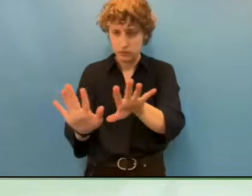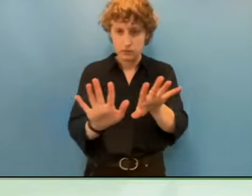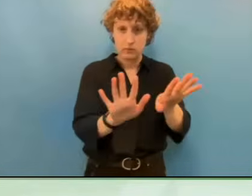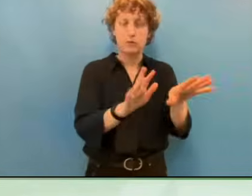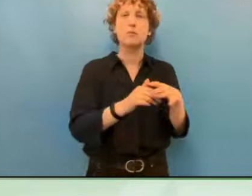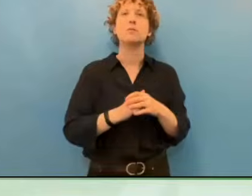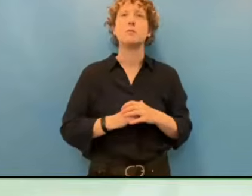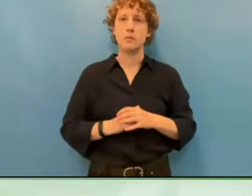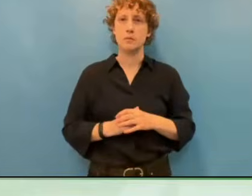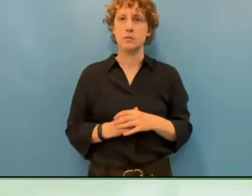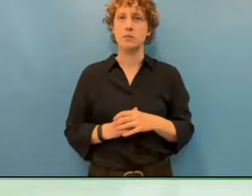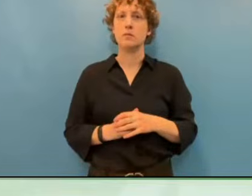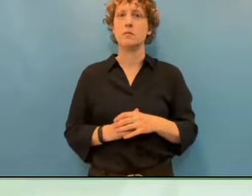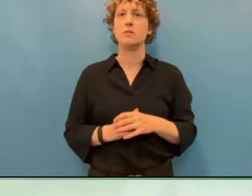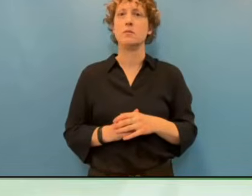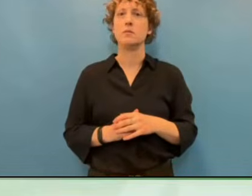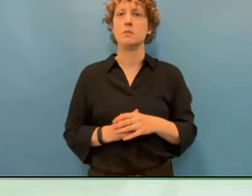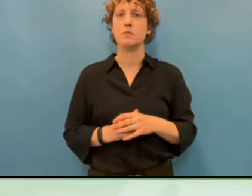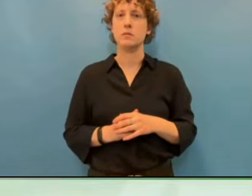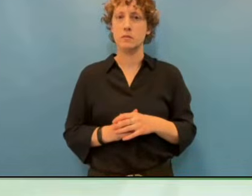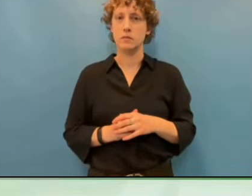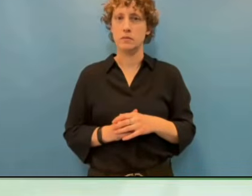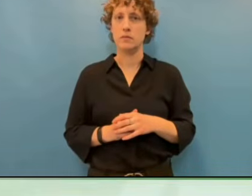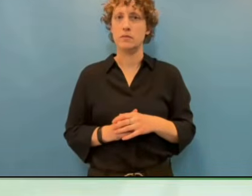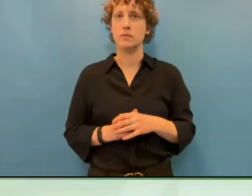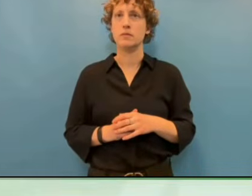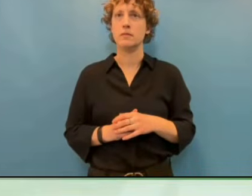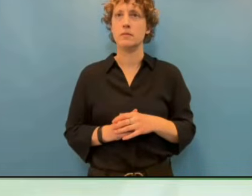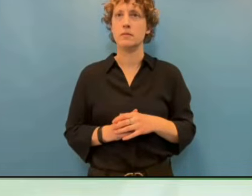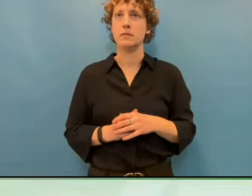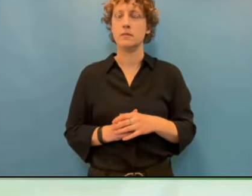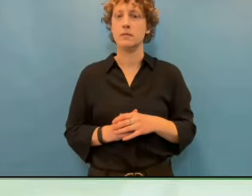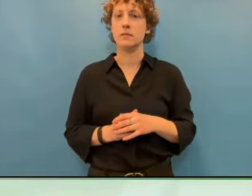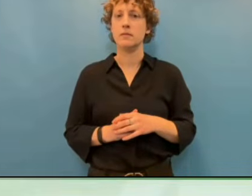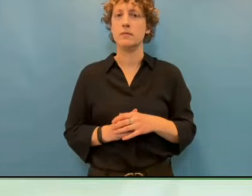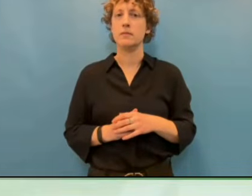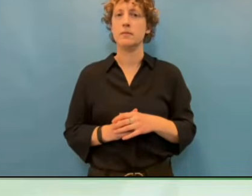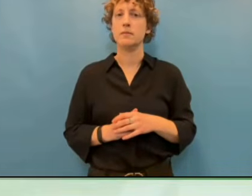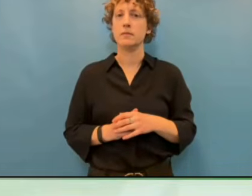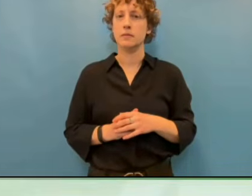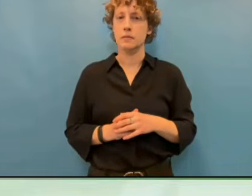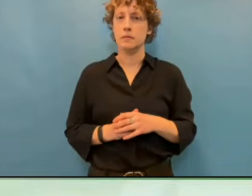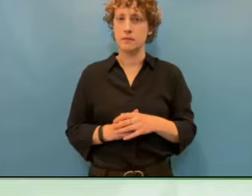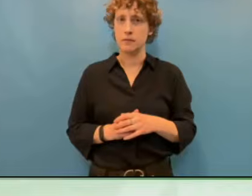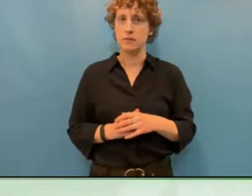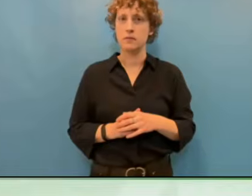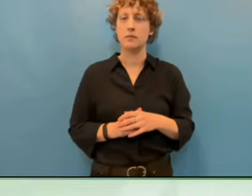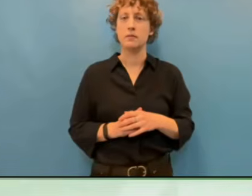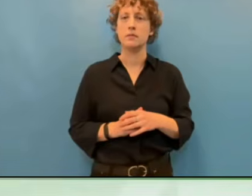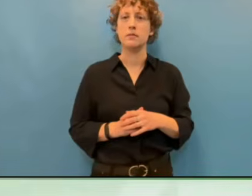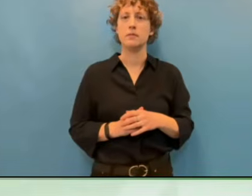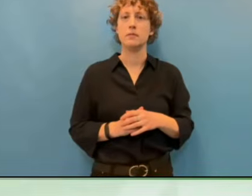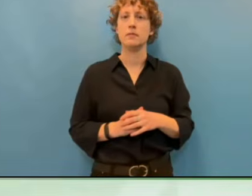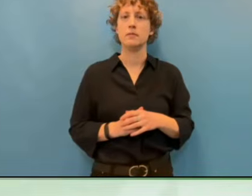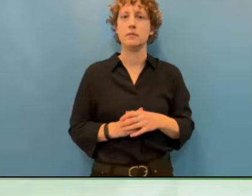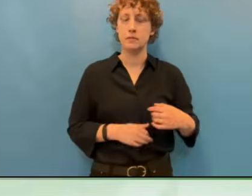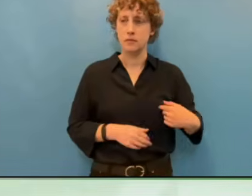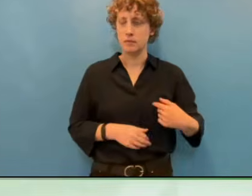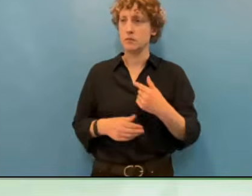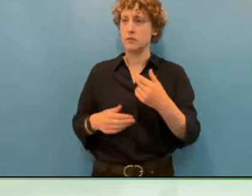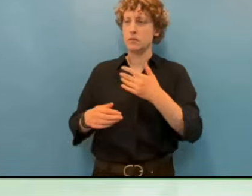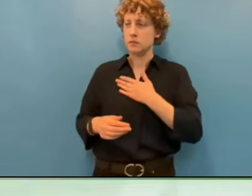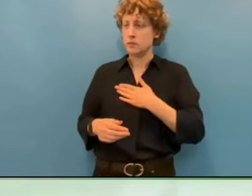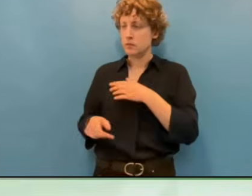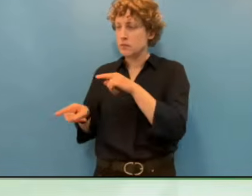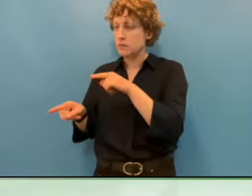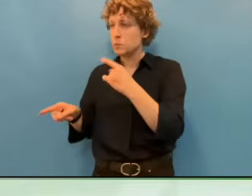which cases those groups are really facing issues, and in which cases they really have needs to be covered or which